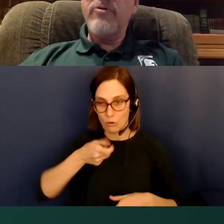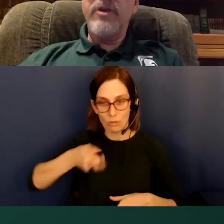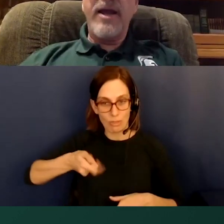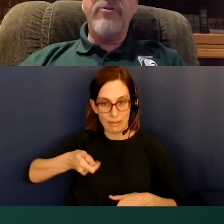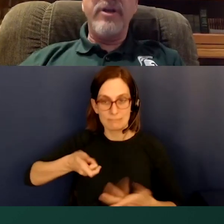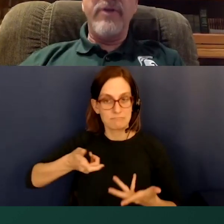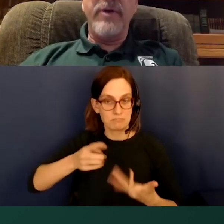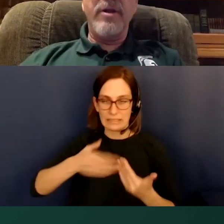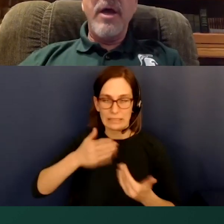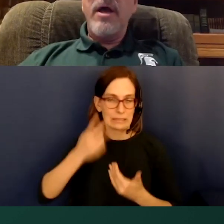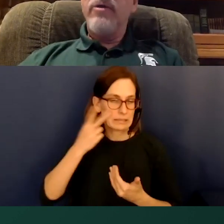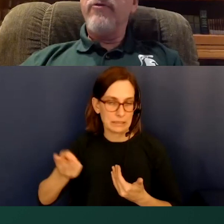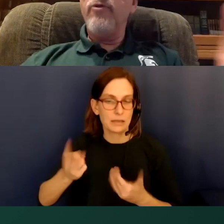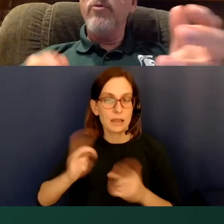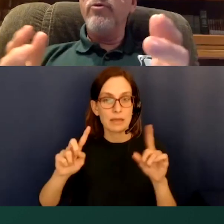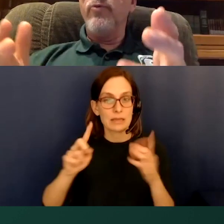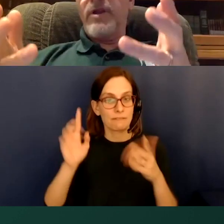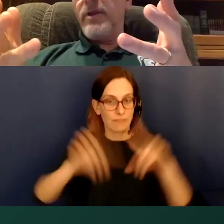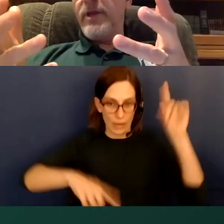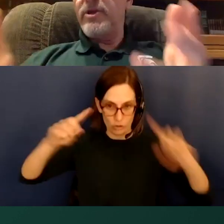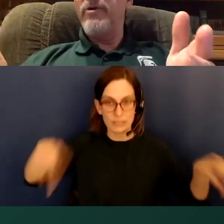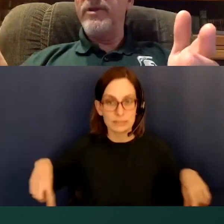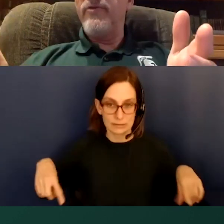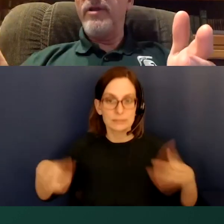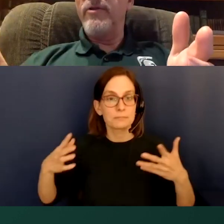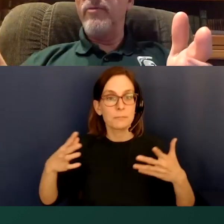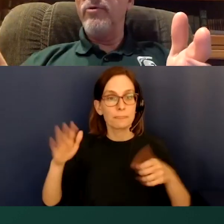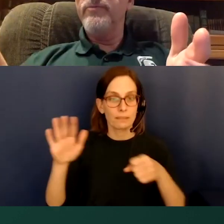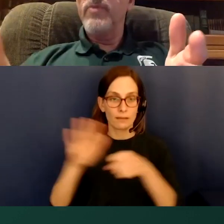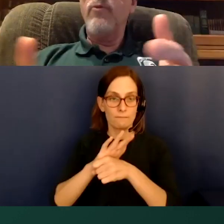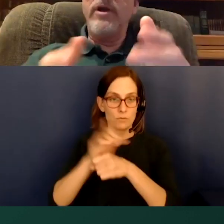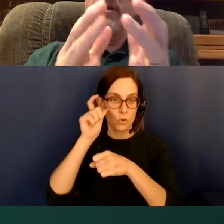surprising how much it actually varies. The full moon, we see the entire lit face